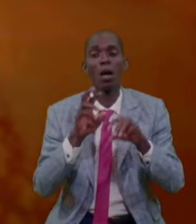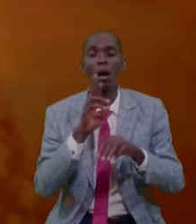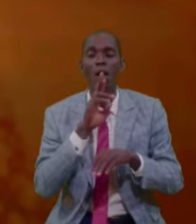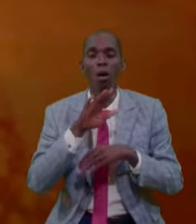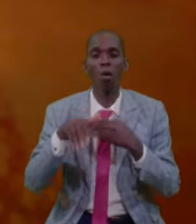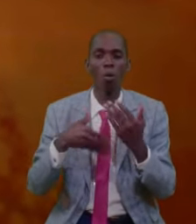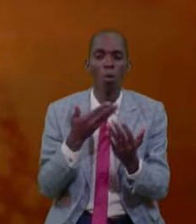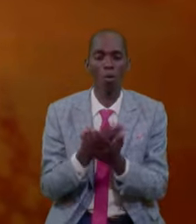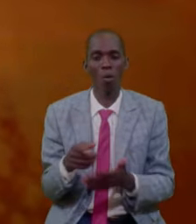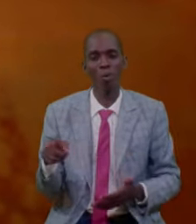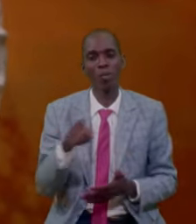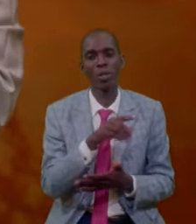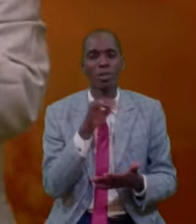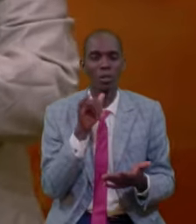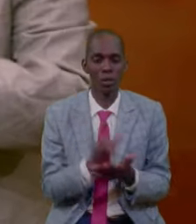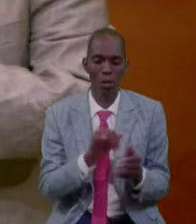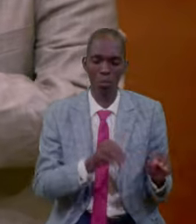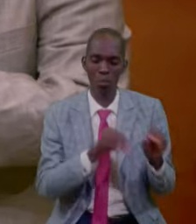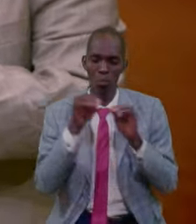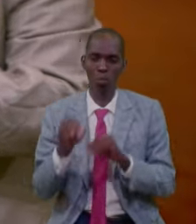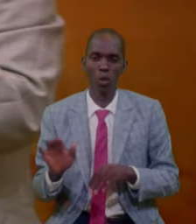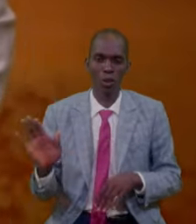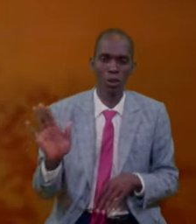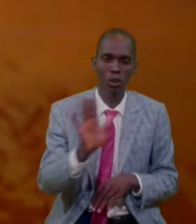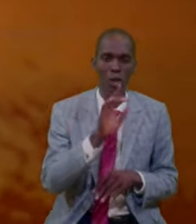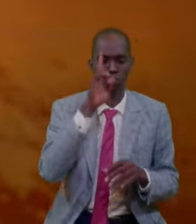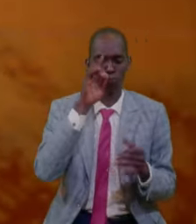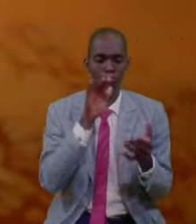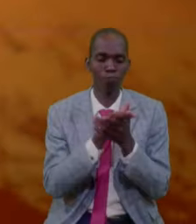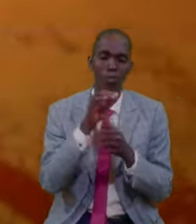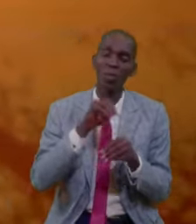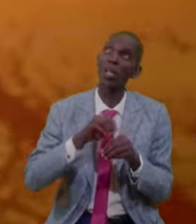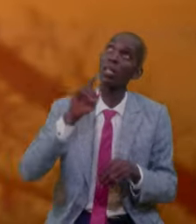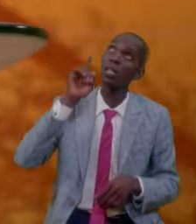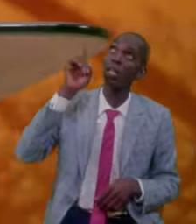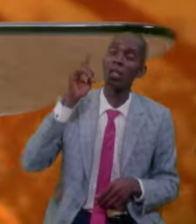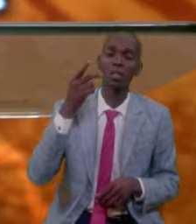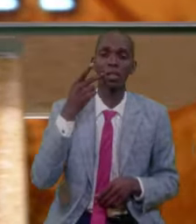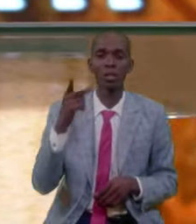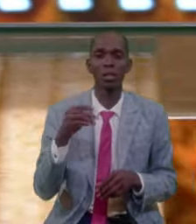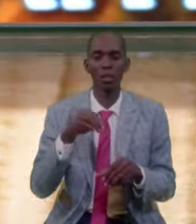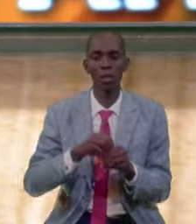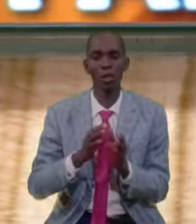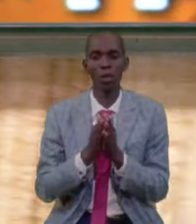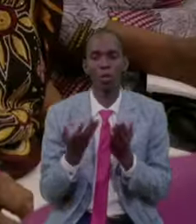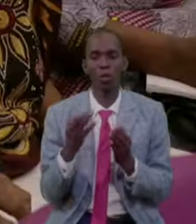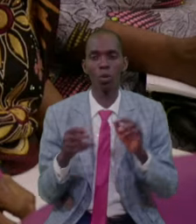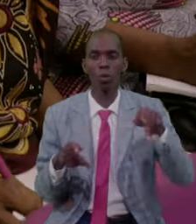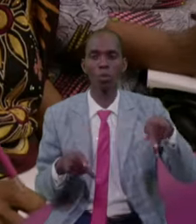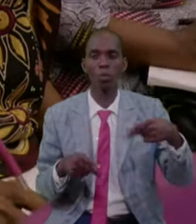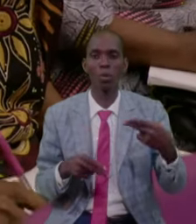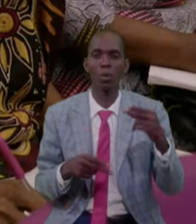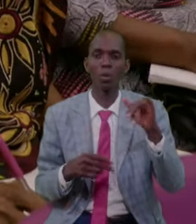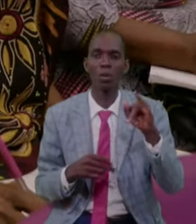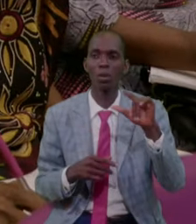they that put their trust in Him. We're looking at Philippians chapter 2.